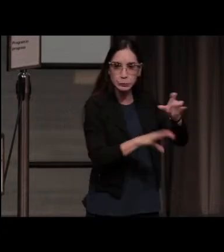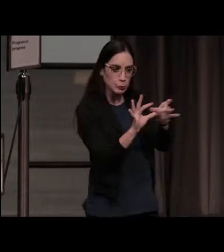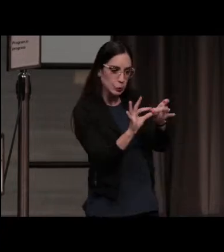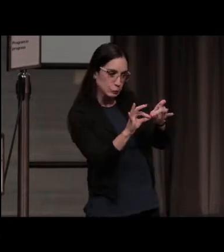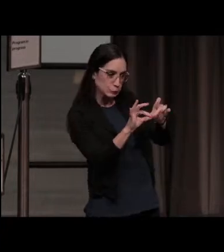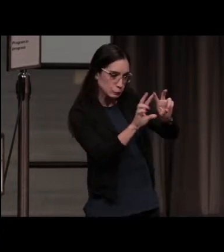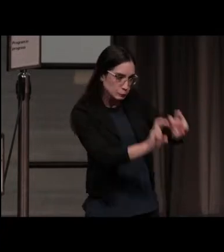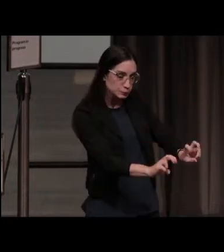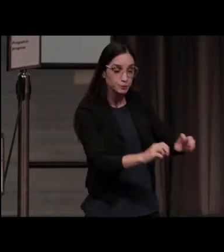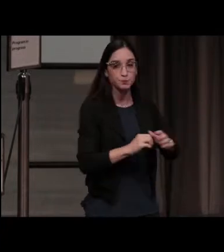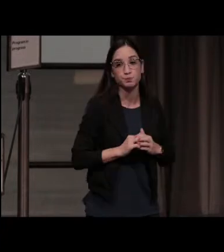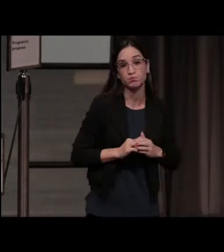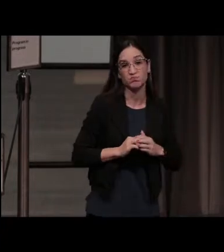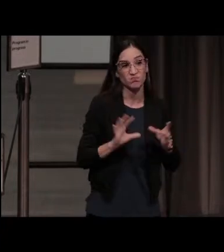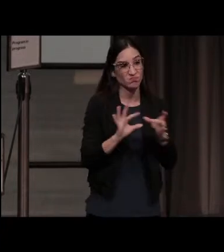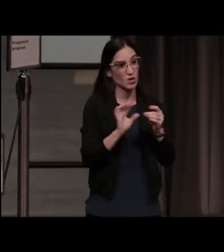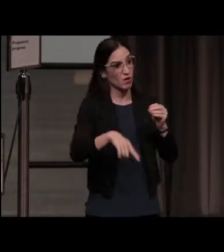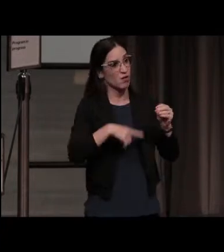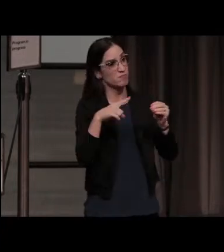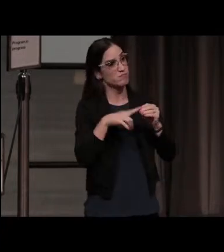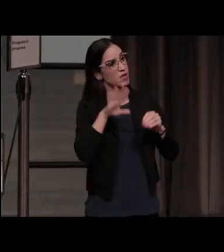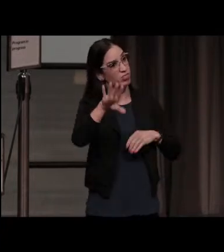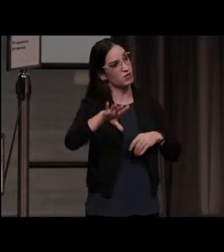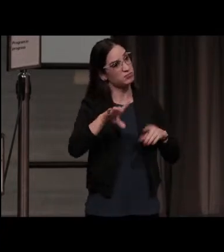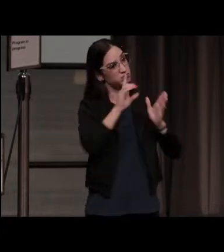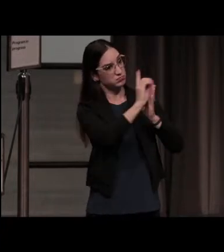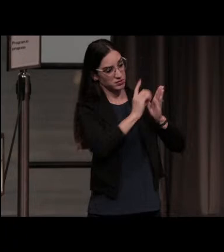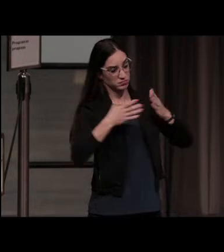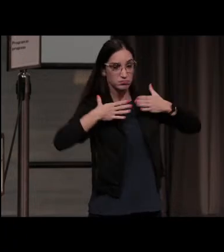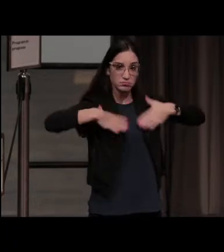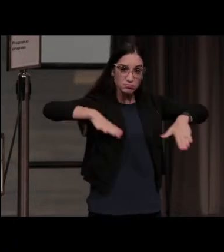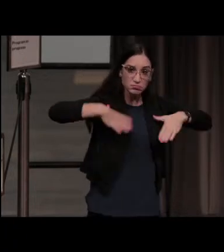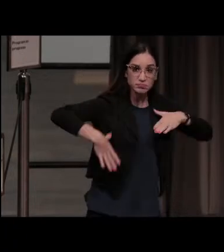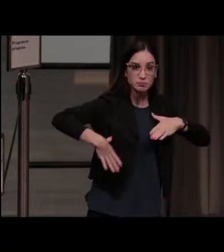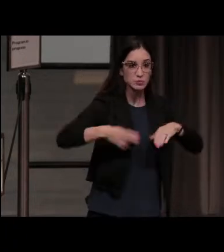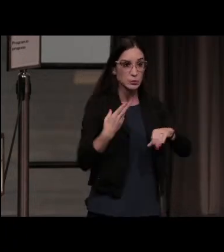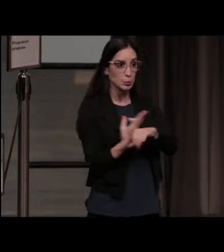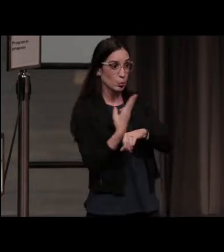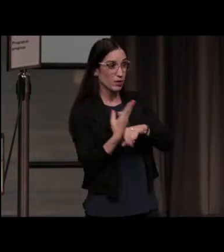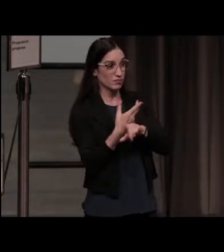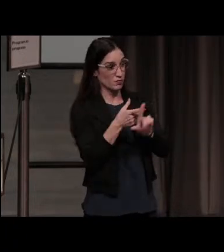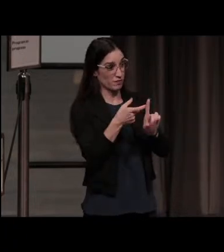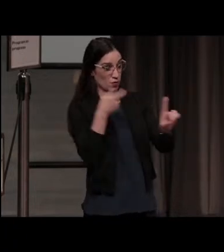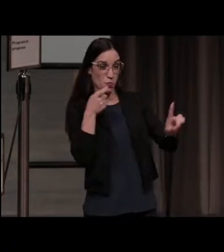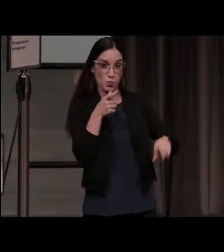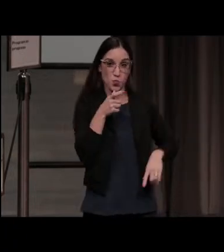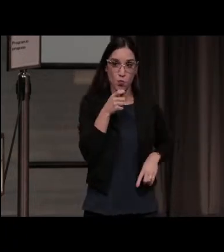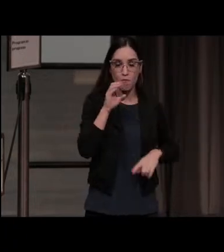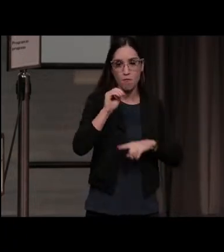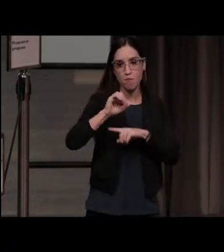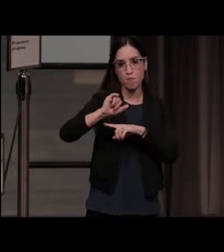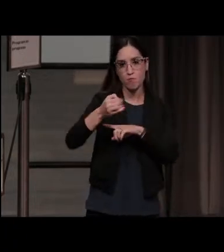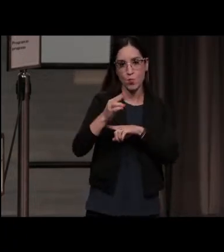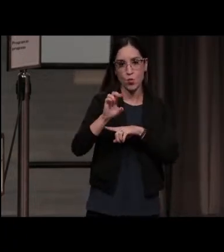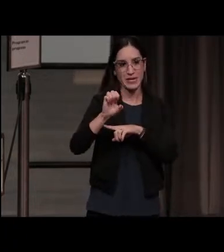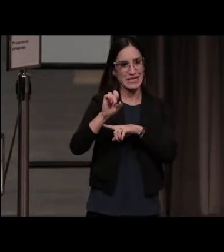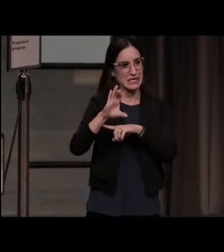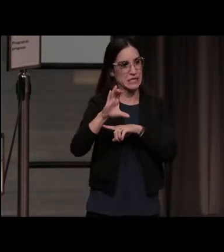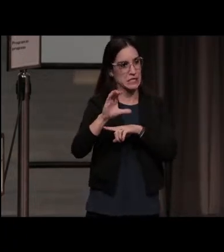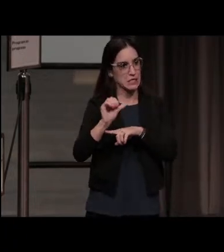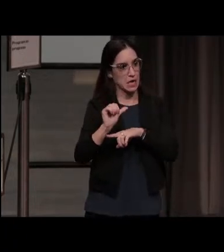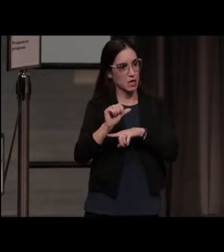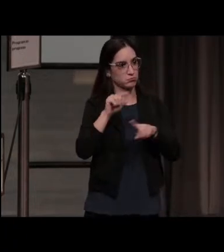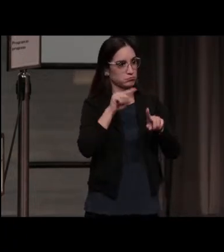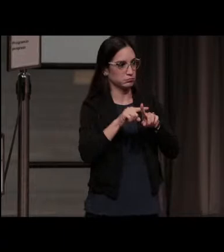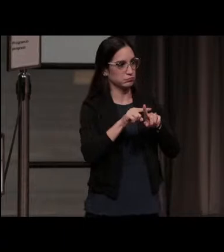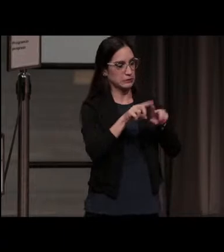will delve into the contemporary patchwork as it relates to artist Felipe Mujica's current exhibition at PAMM, The Swaying Motion on